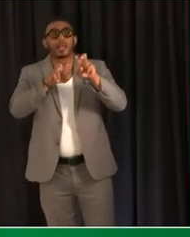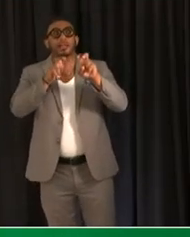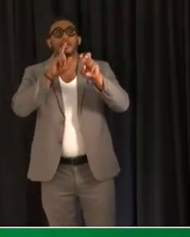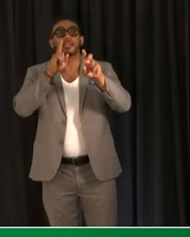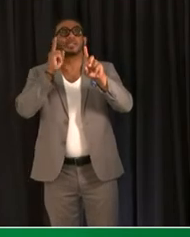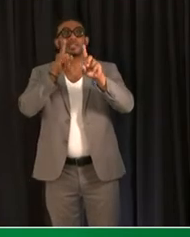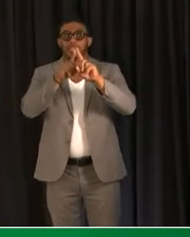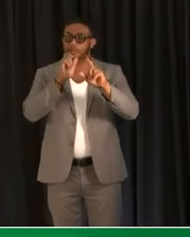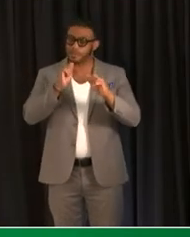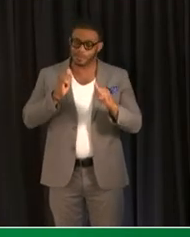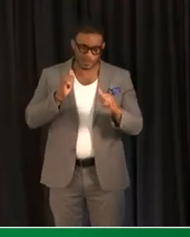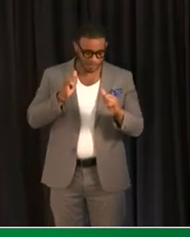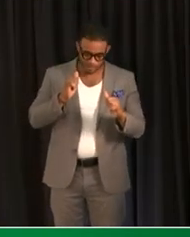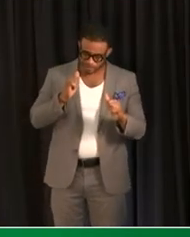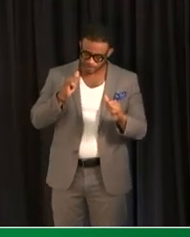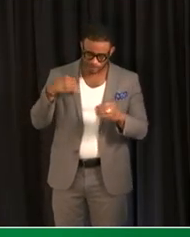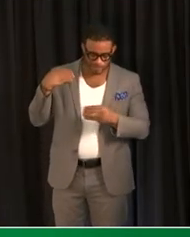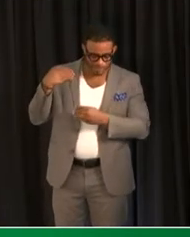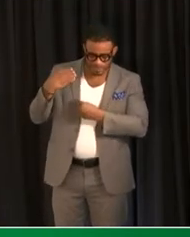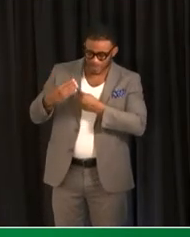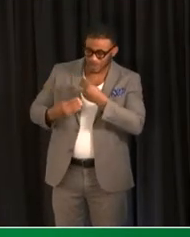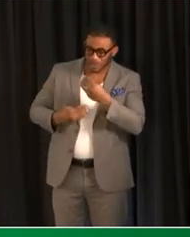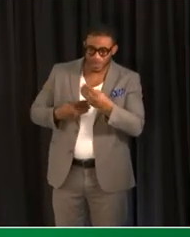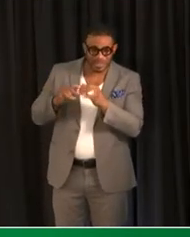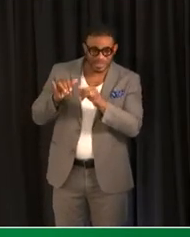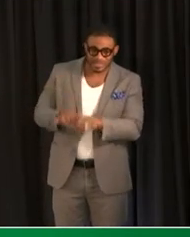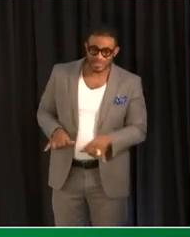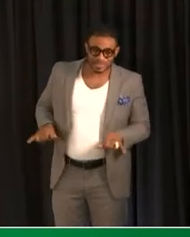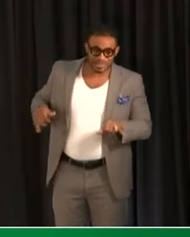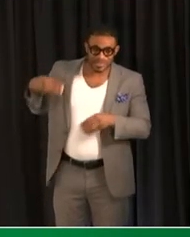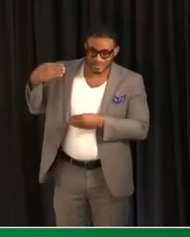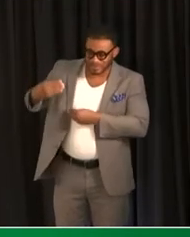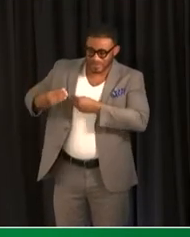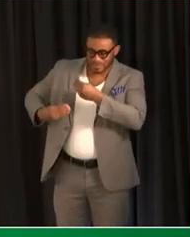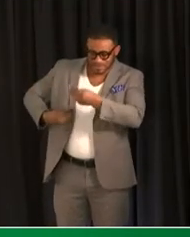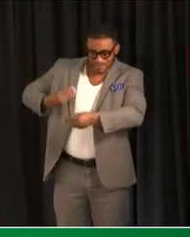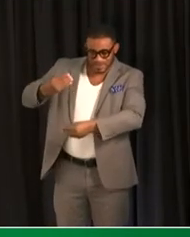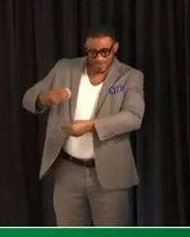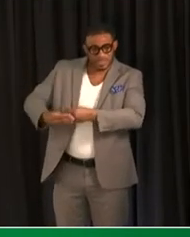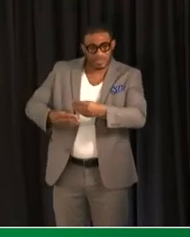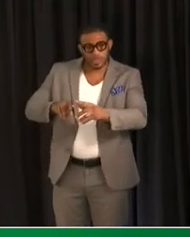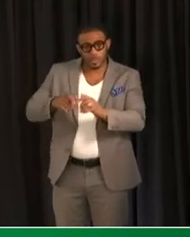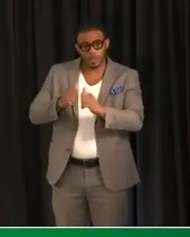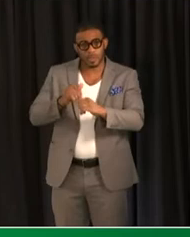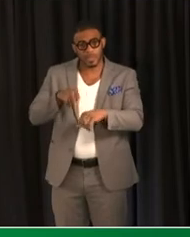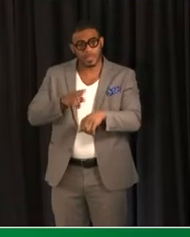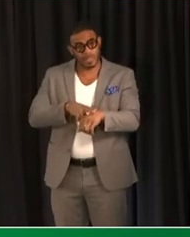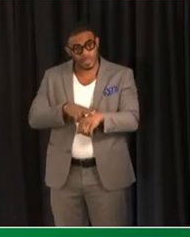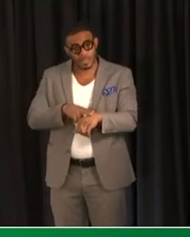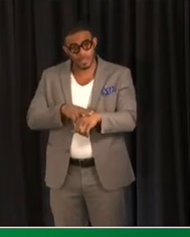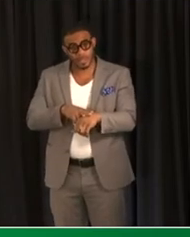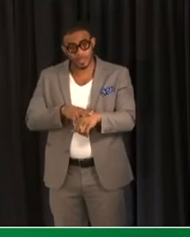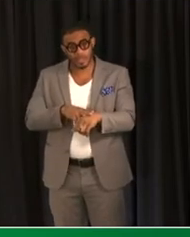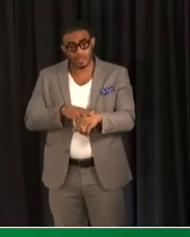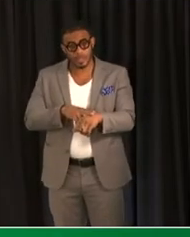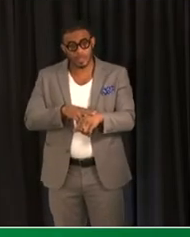actually is something that's been gone in generations. It actually, started with the